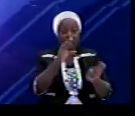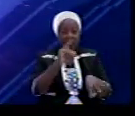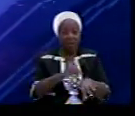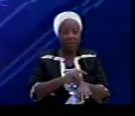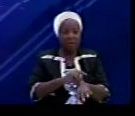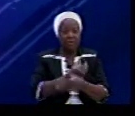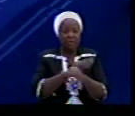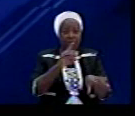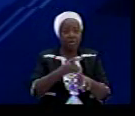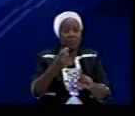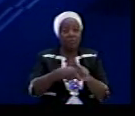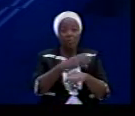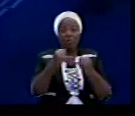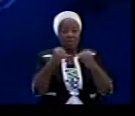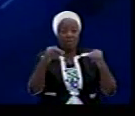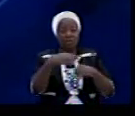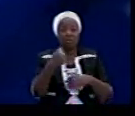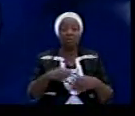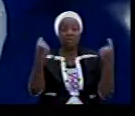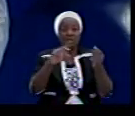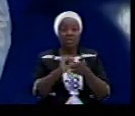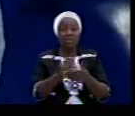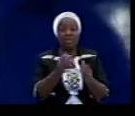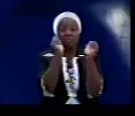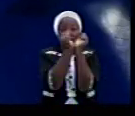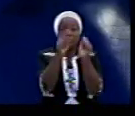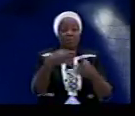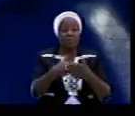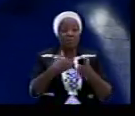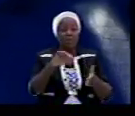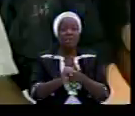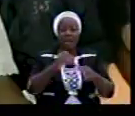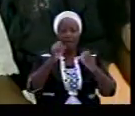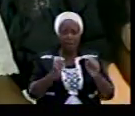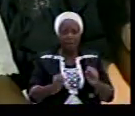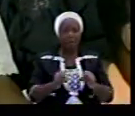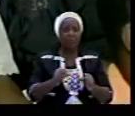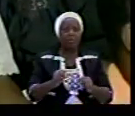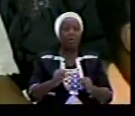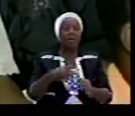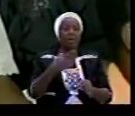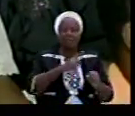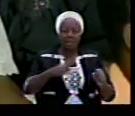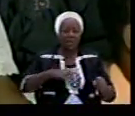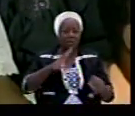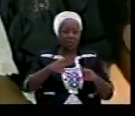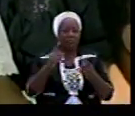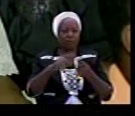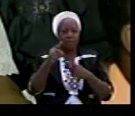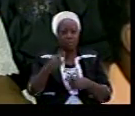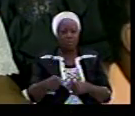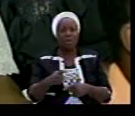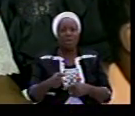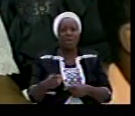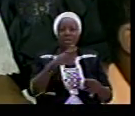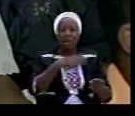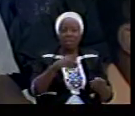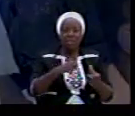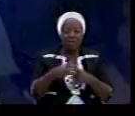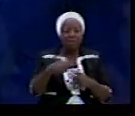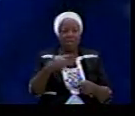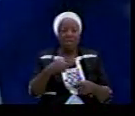sin that bound you before. That power the Lord will give unto you. You will say, I